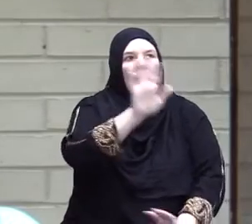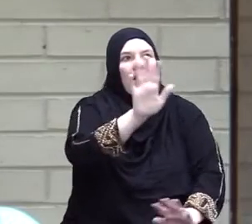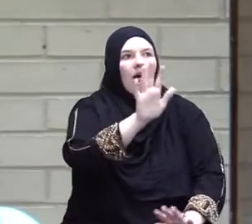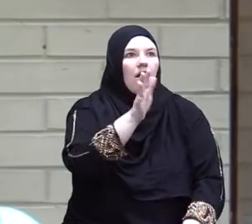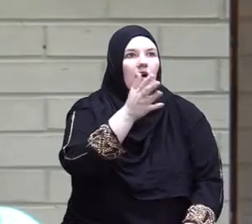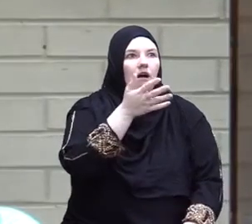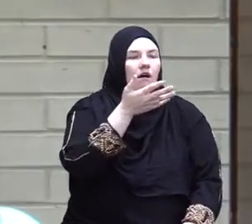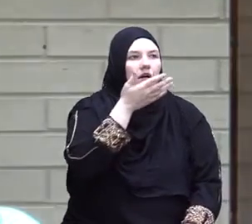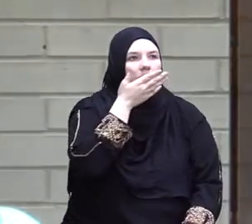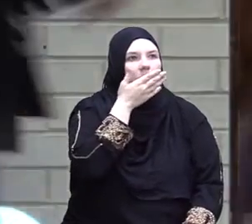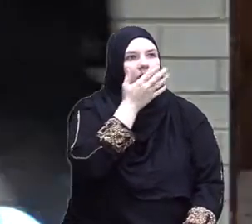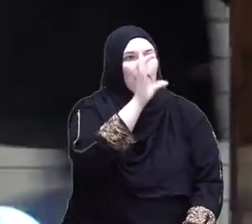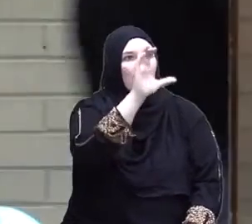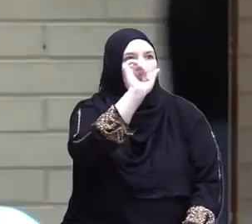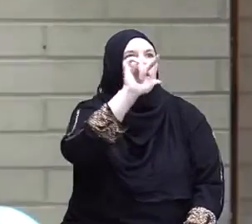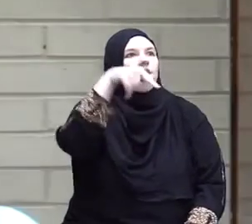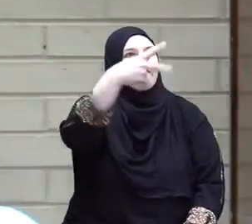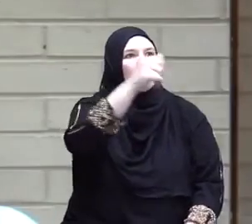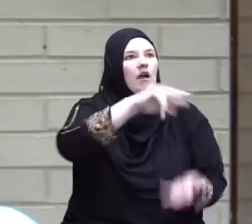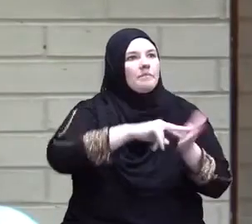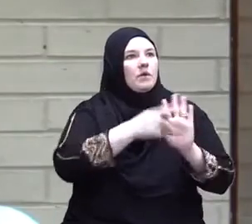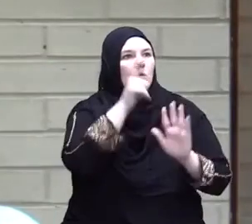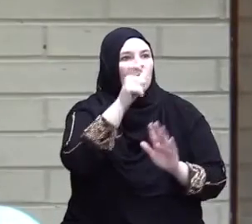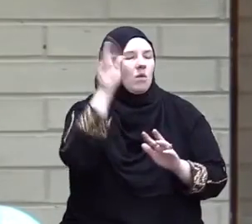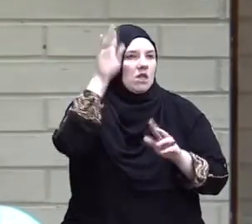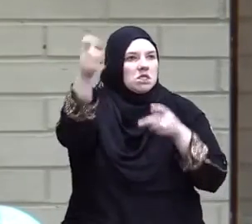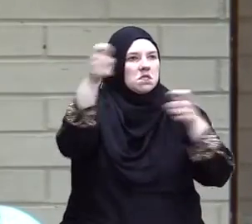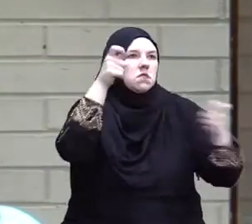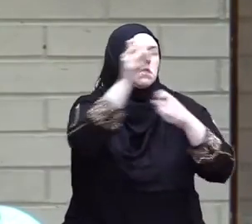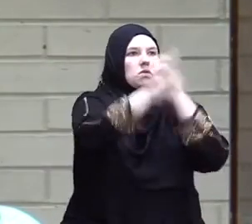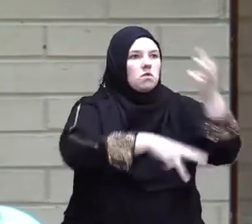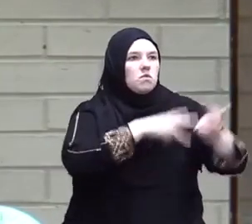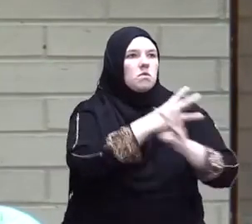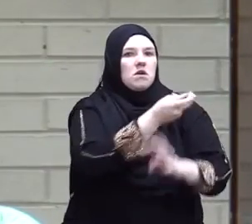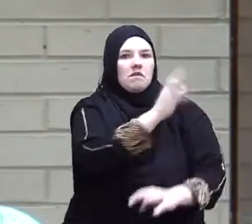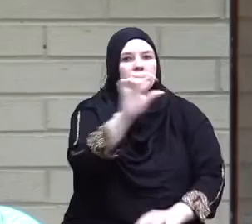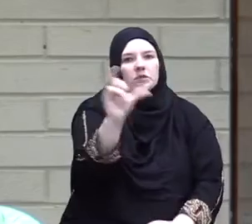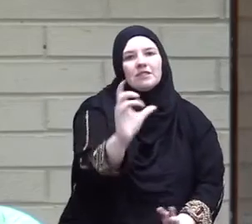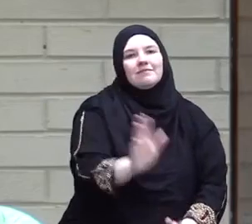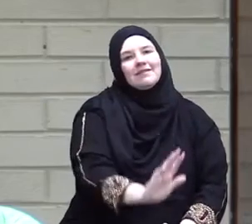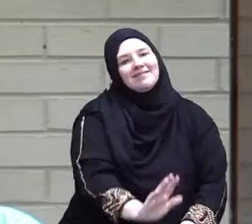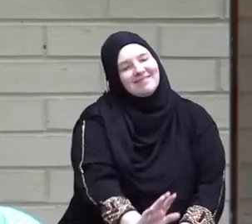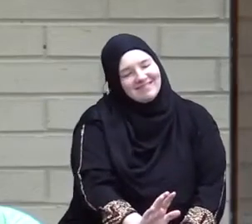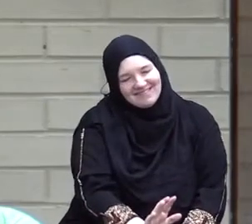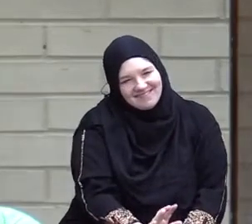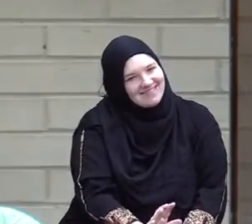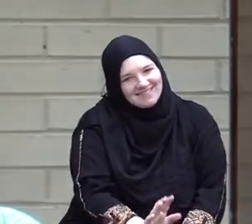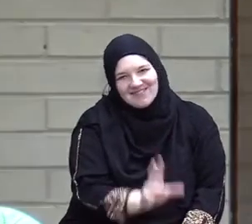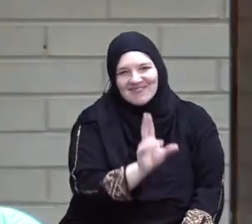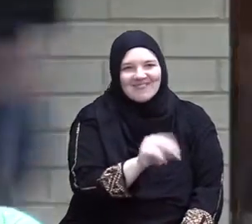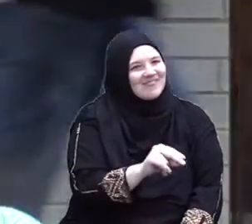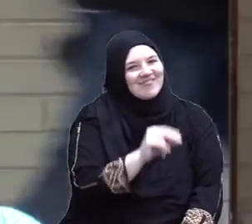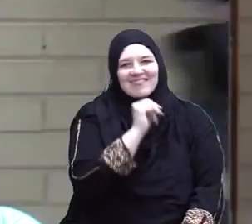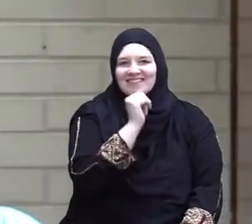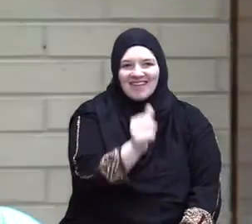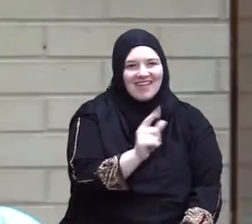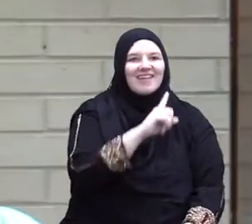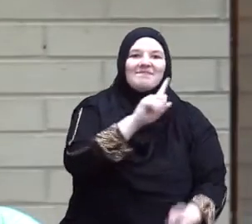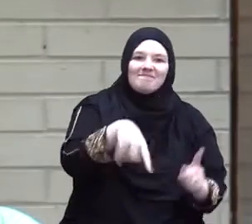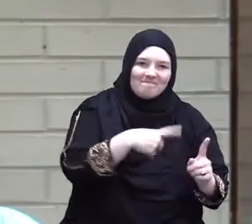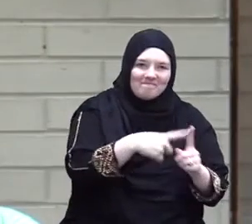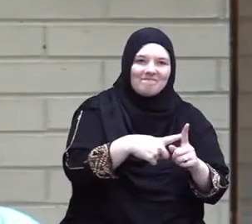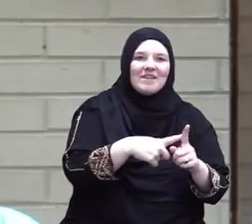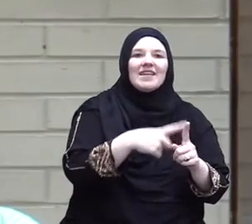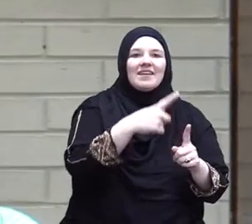always manipulate terminologies for their own political gain or policies or ideas. The